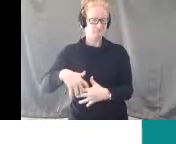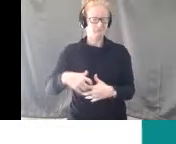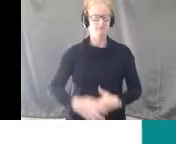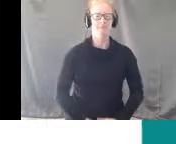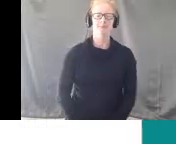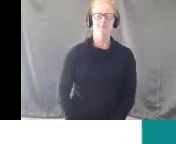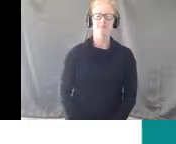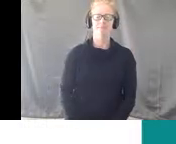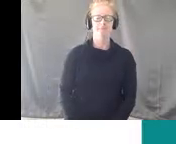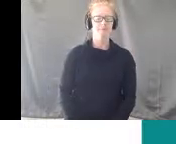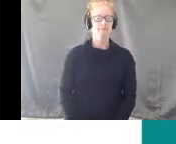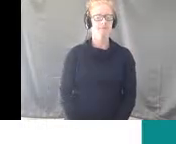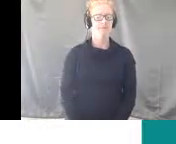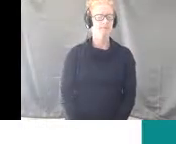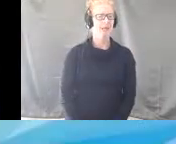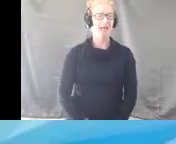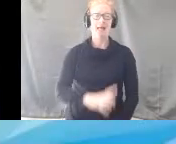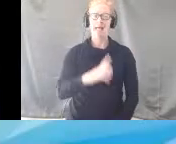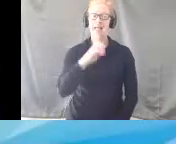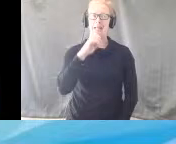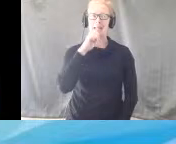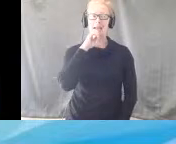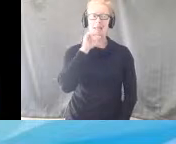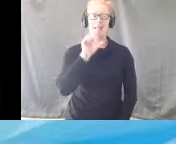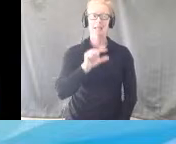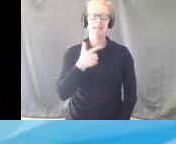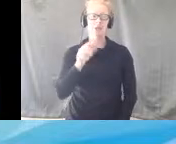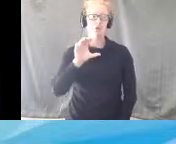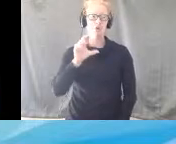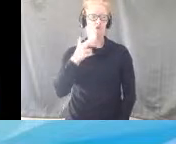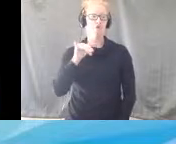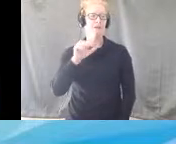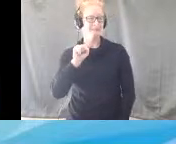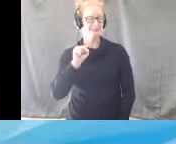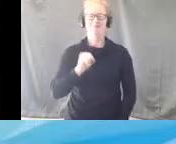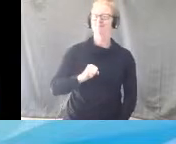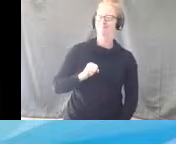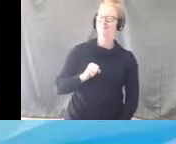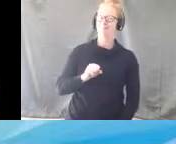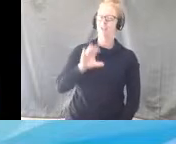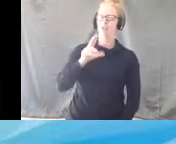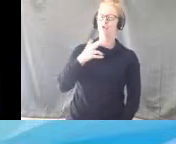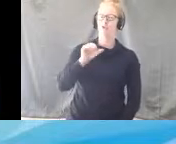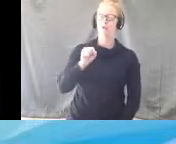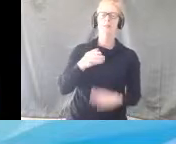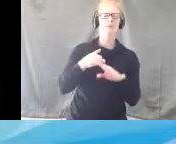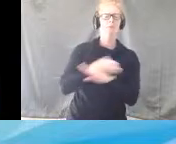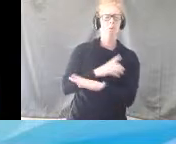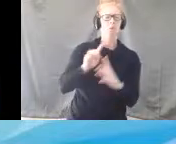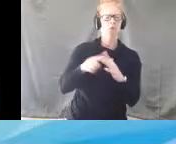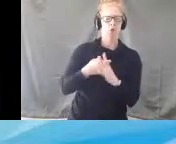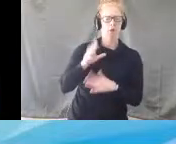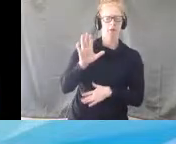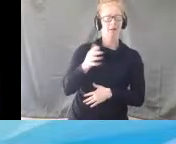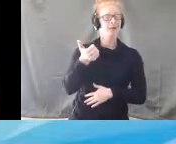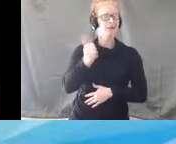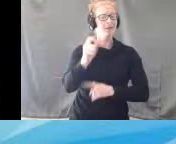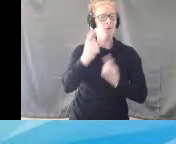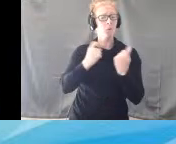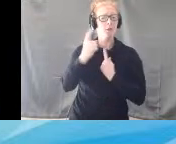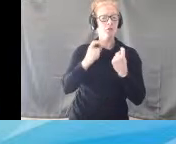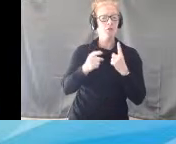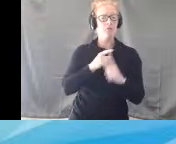And I think I turn it next to maybe Chris. Yes. Yes. Chris, before we get started with you, are there any questions from